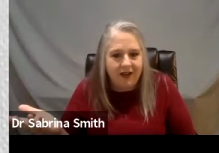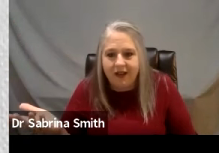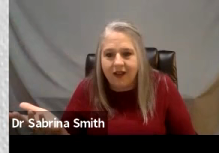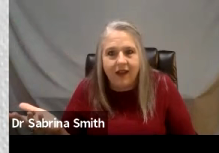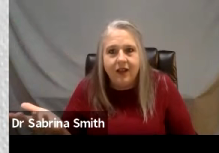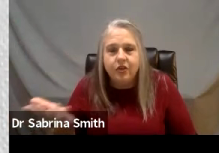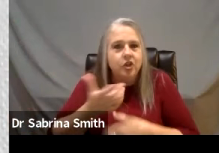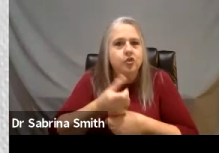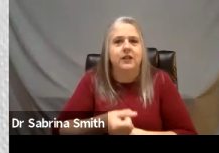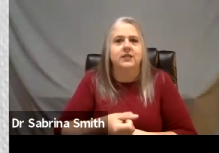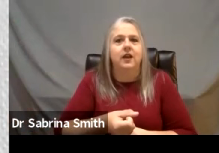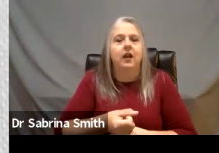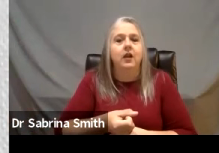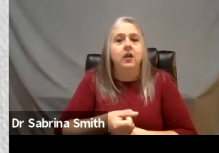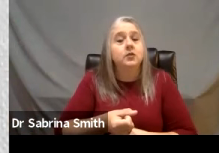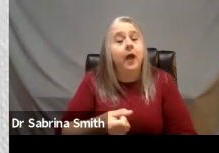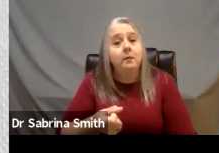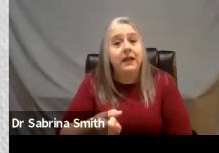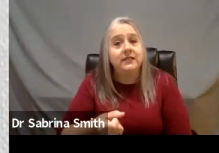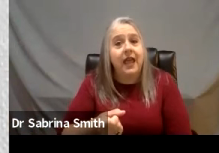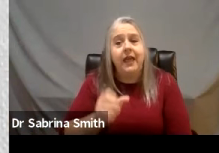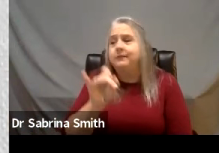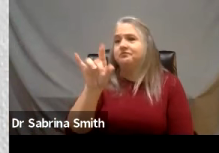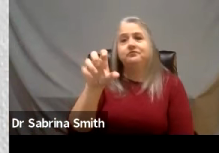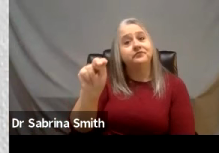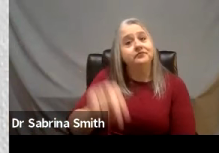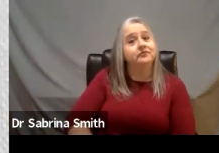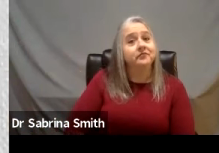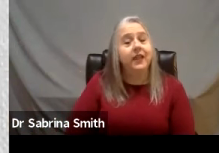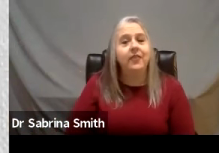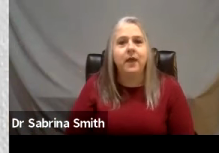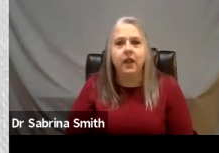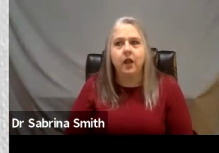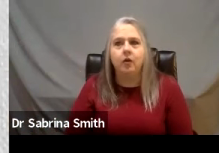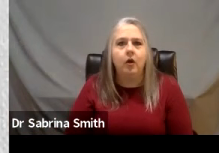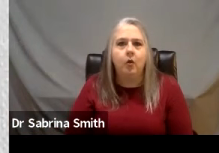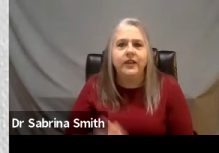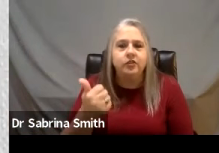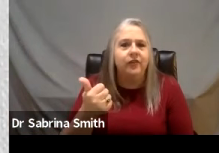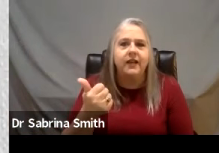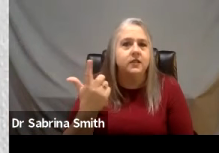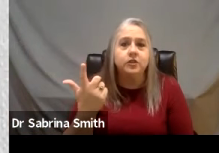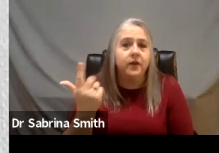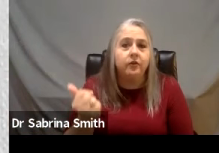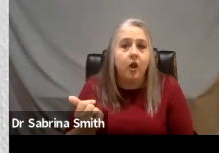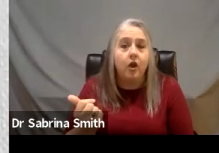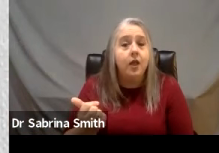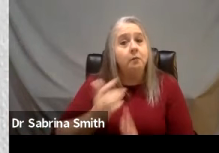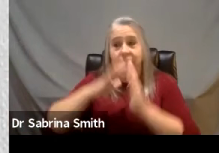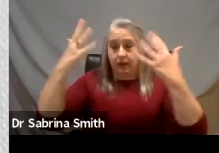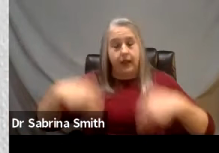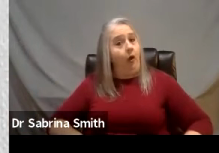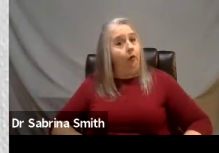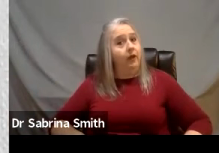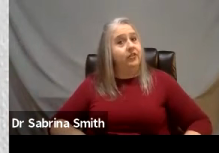going, there's no trust there. So I might say, and they might go, oh, way too fast and you spelled it wrong.